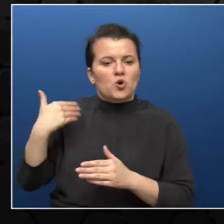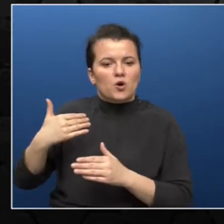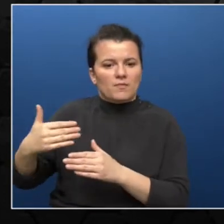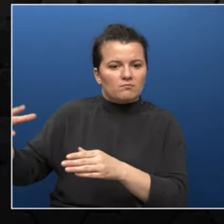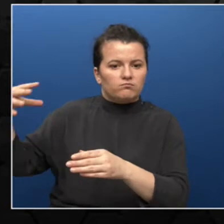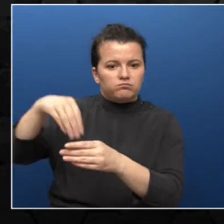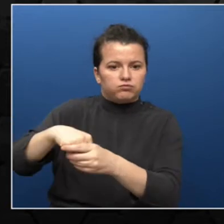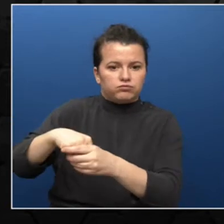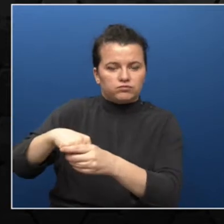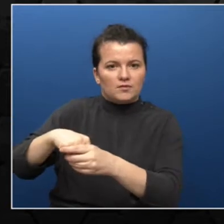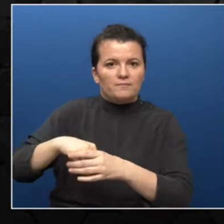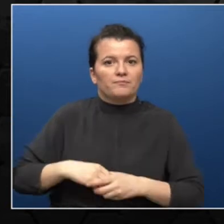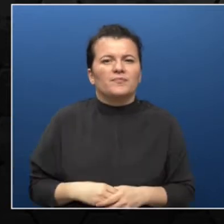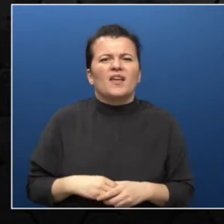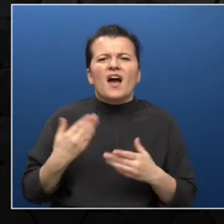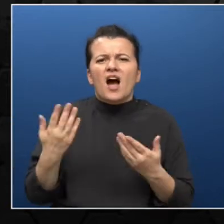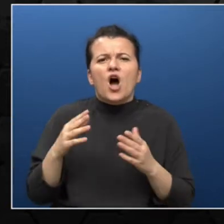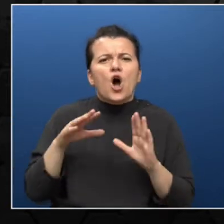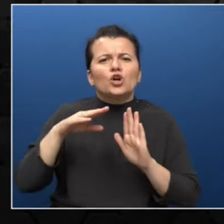is a built-in